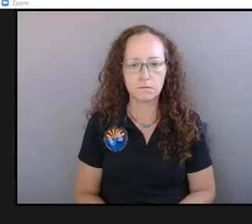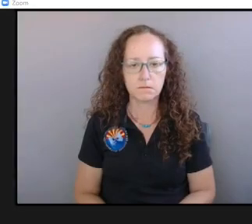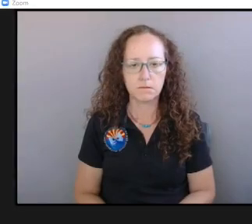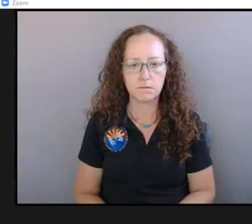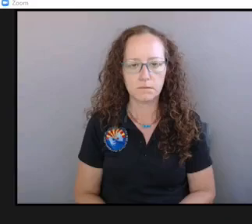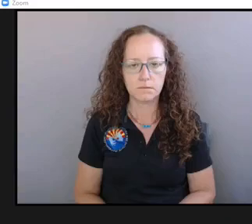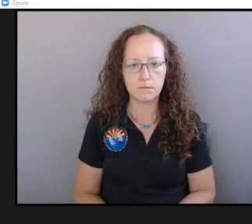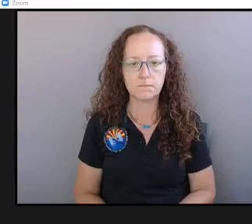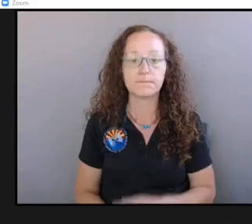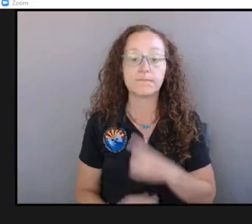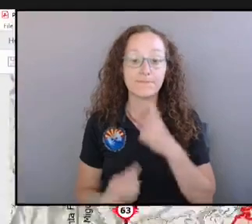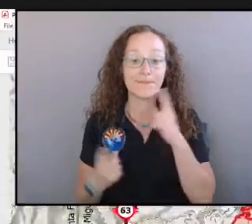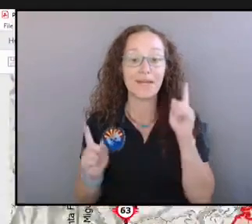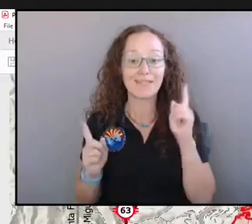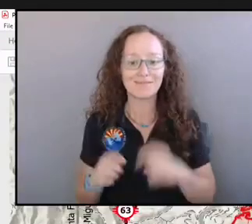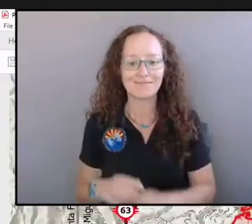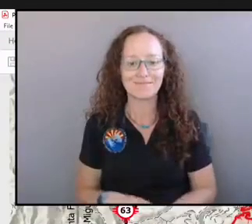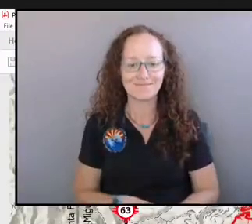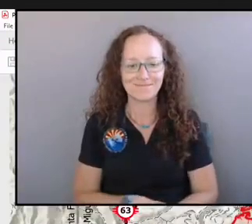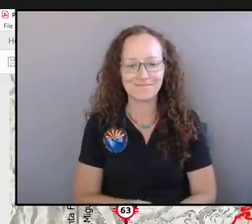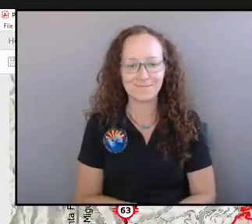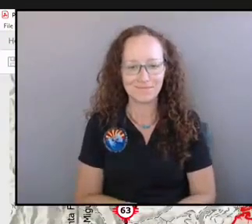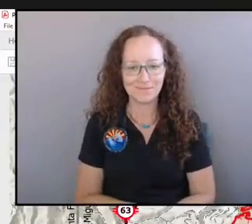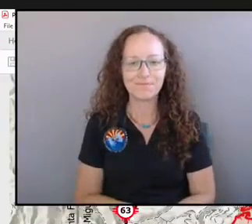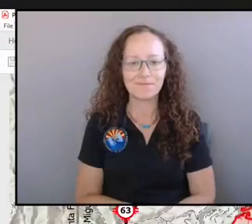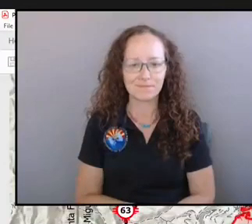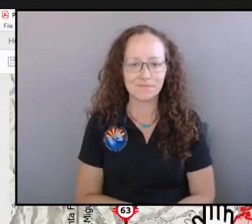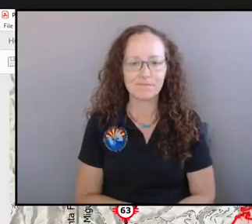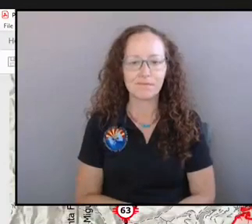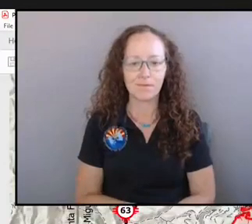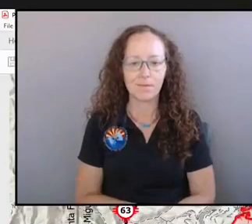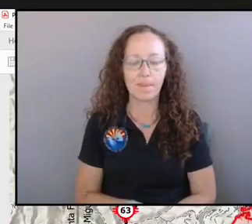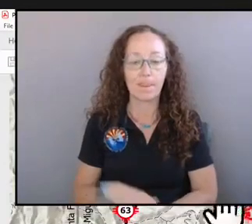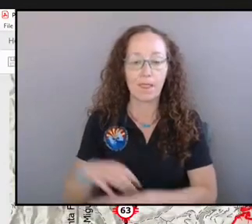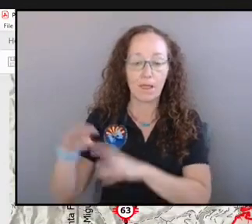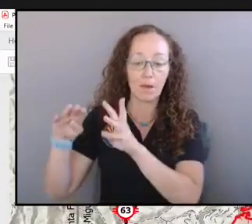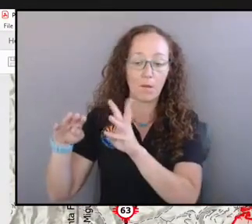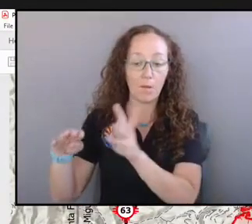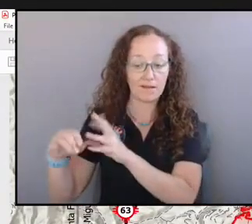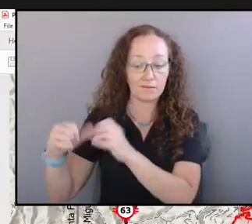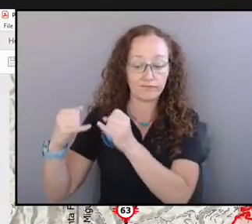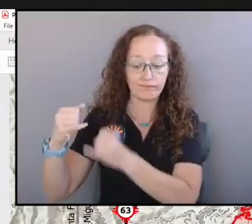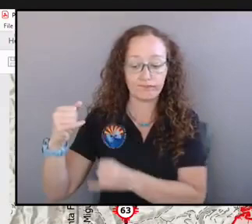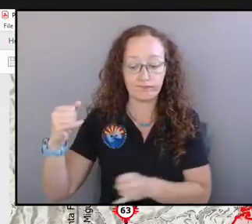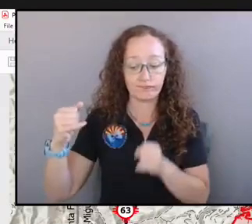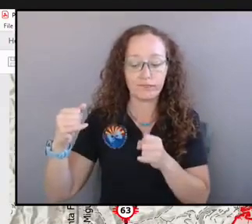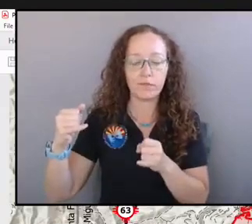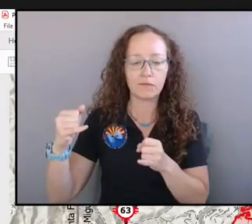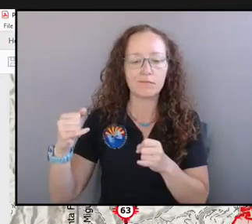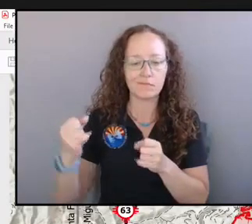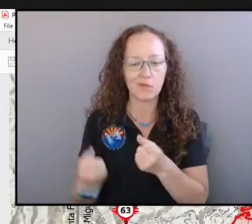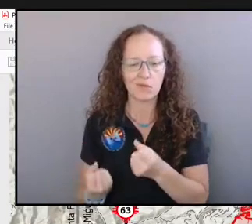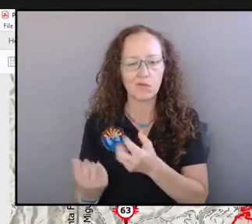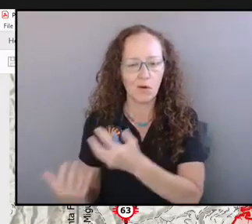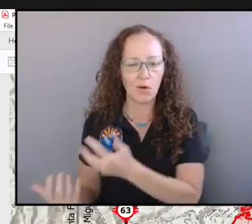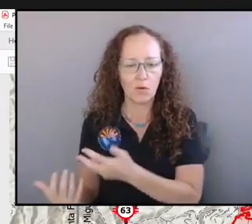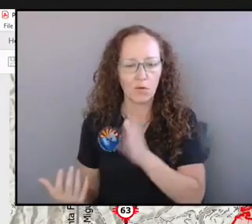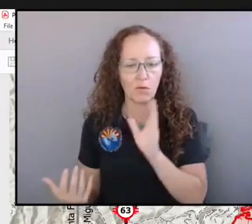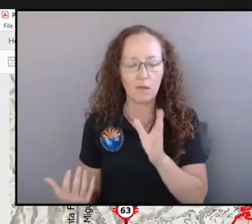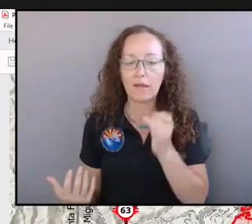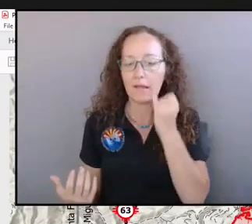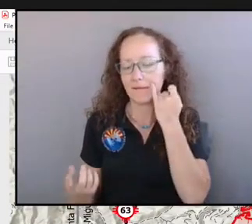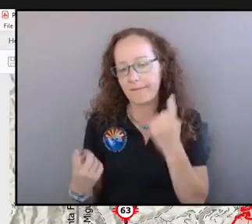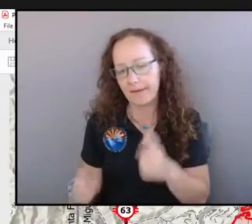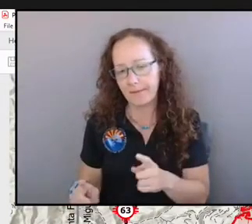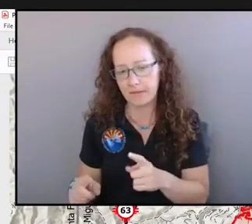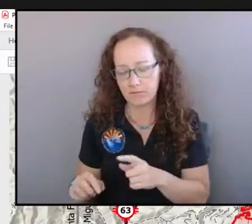There we go. So we came down the west side. That's where we're going to see growth is in there. If we see it at all, as we come around the